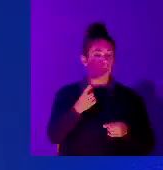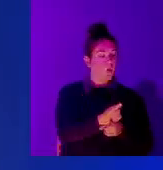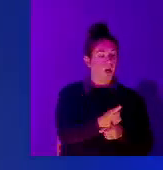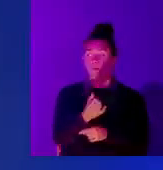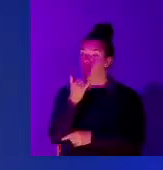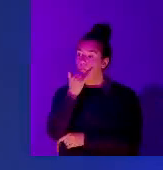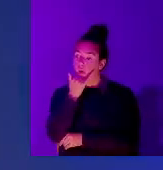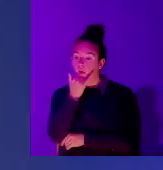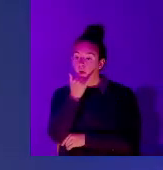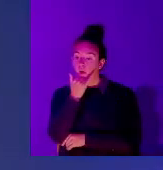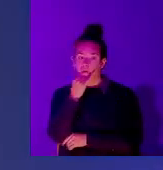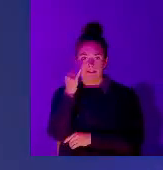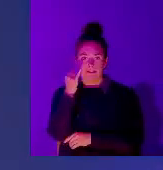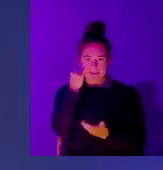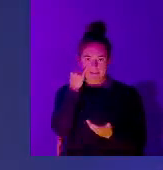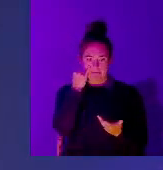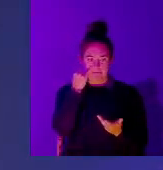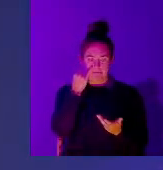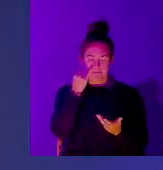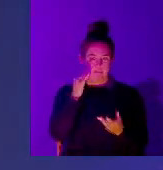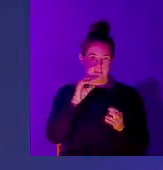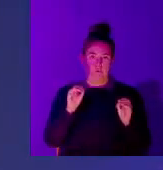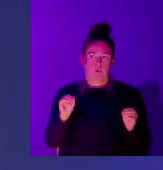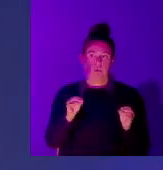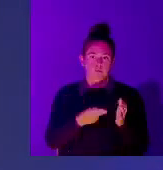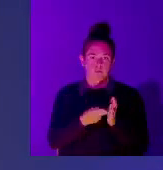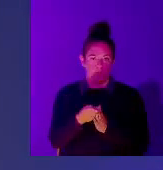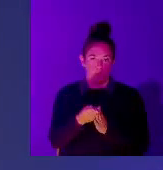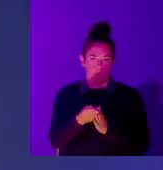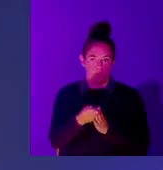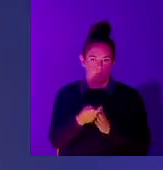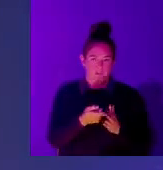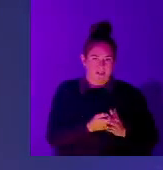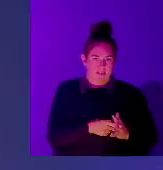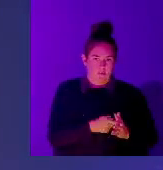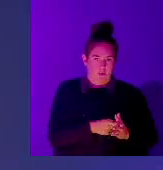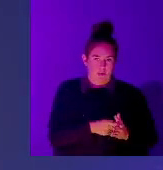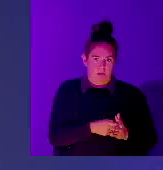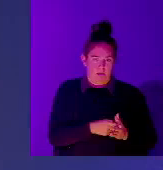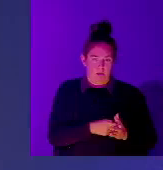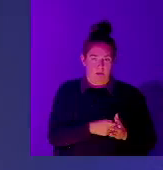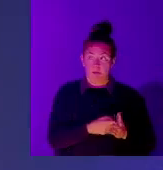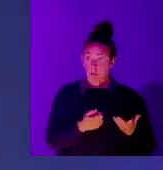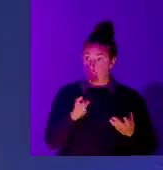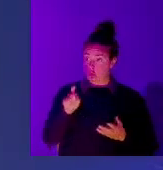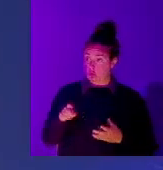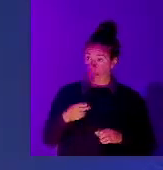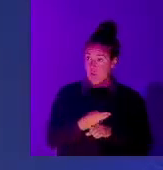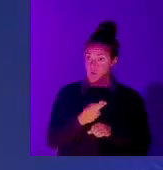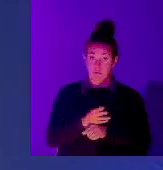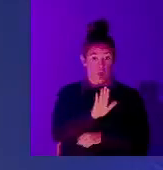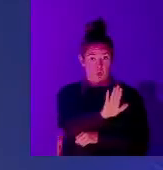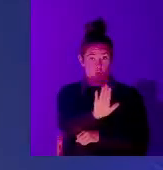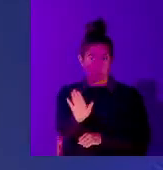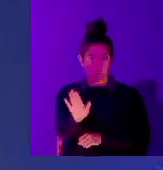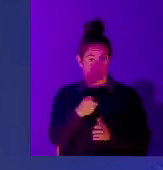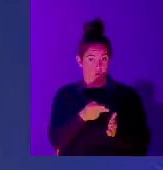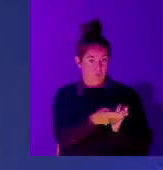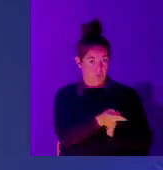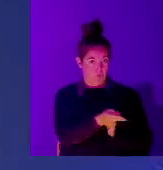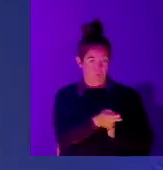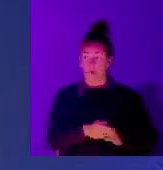no absolute truth? Should we use your truth? Should we use my